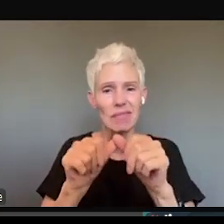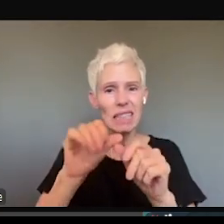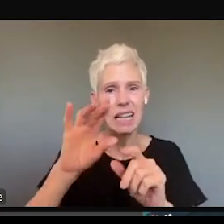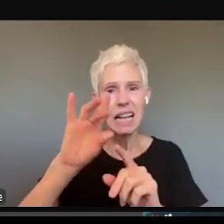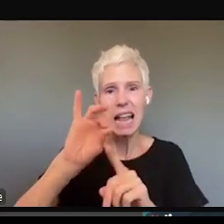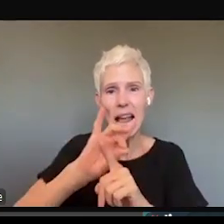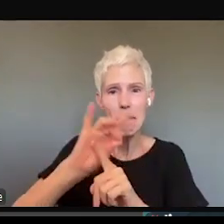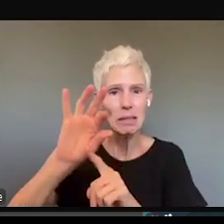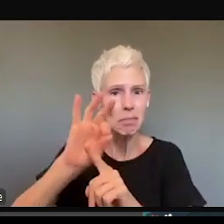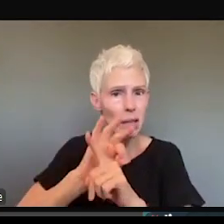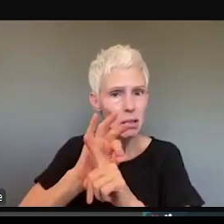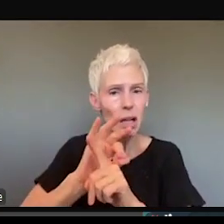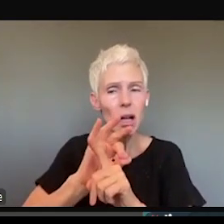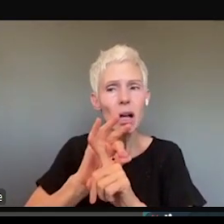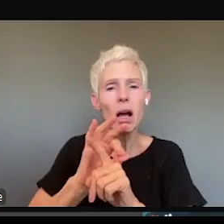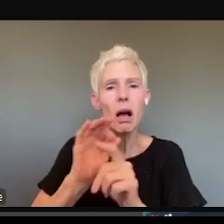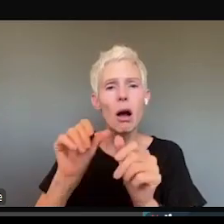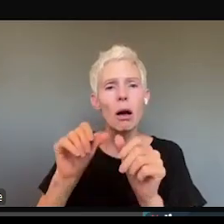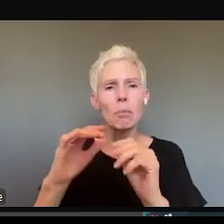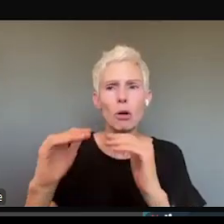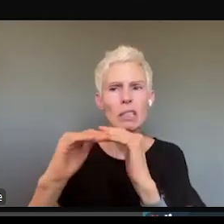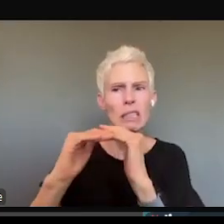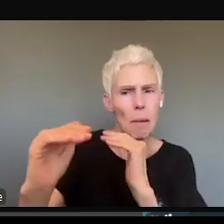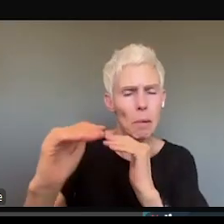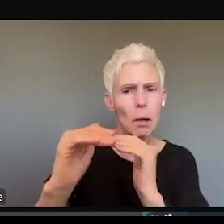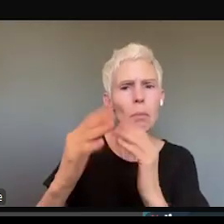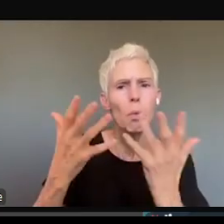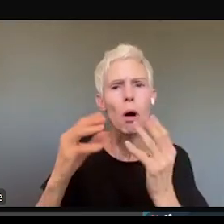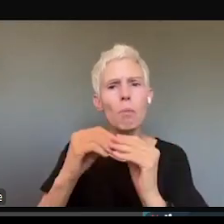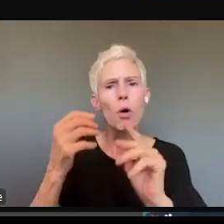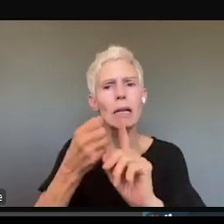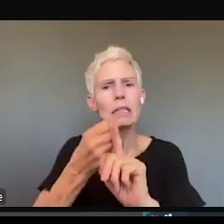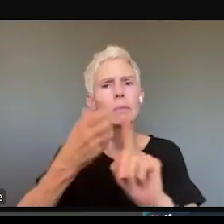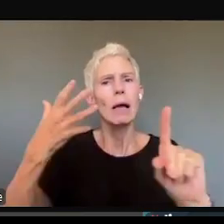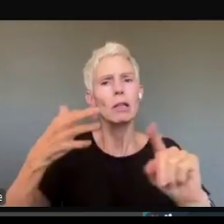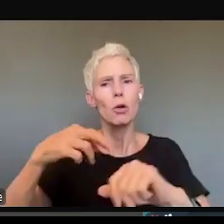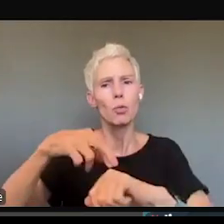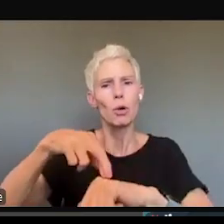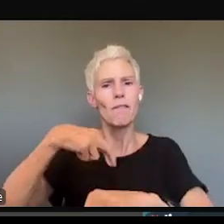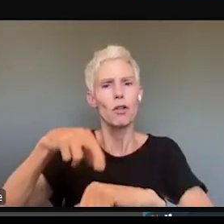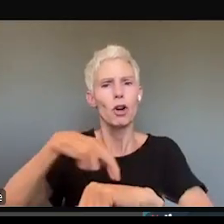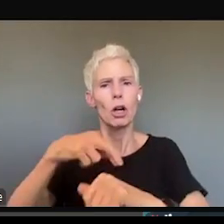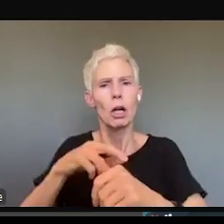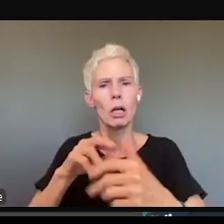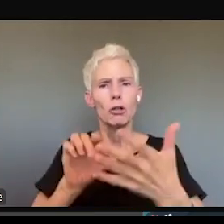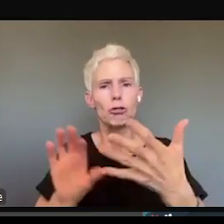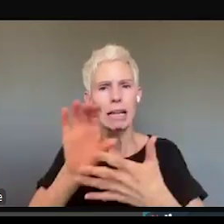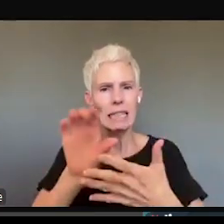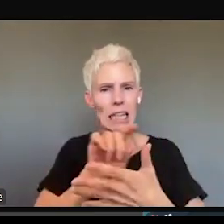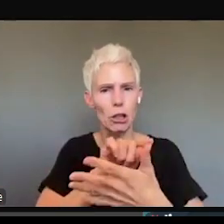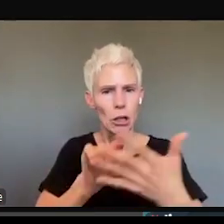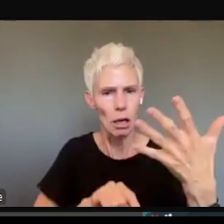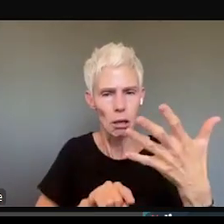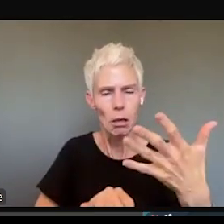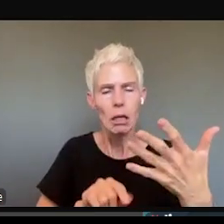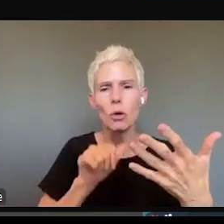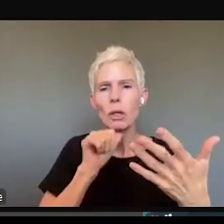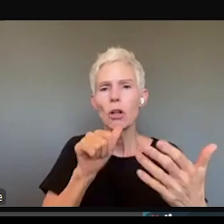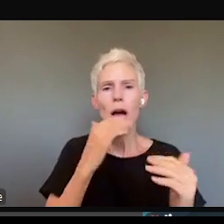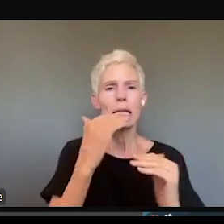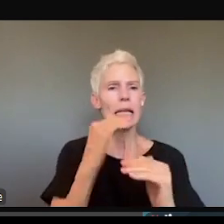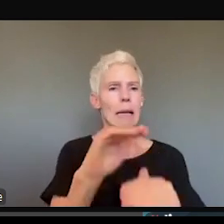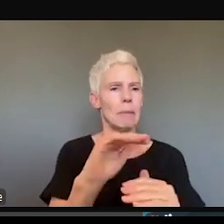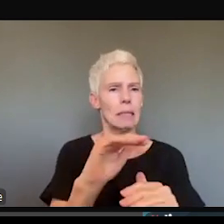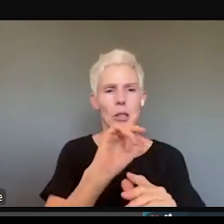moving towards expanding a little bit of our referral criteria. So it's not really limited per